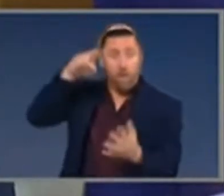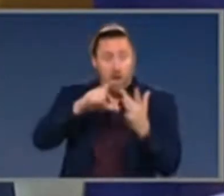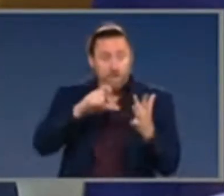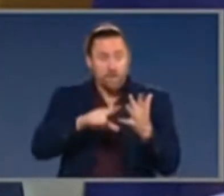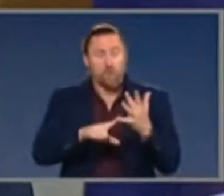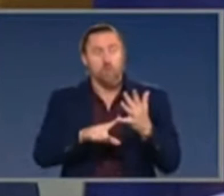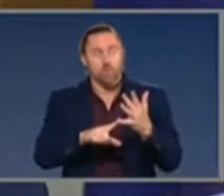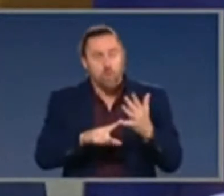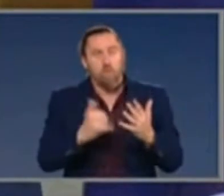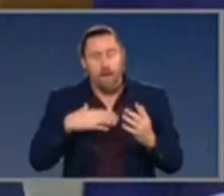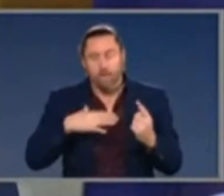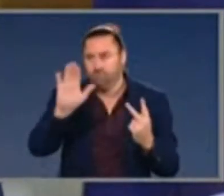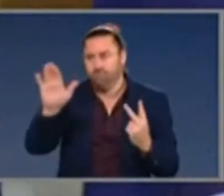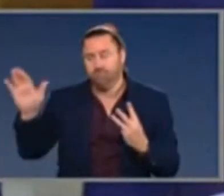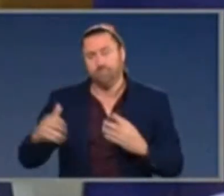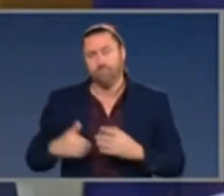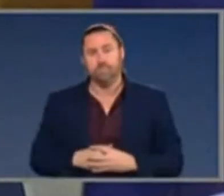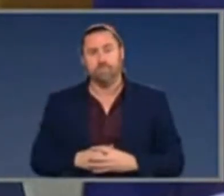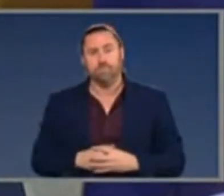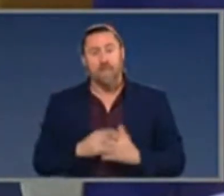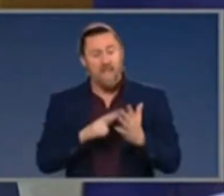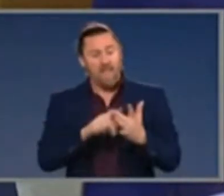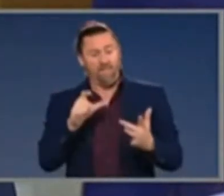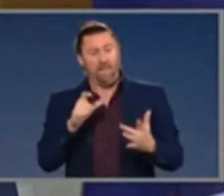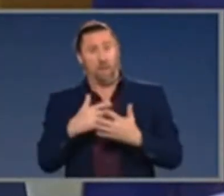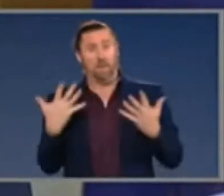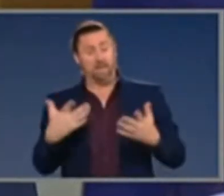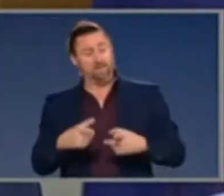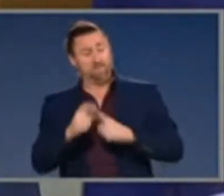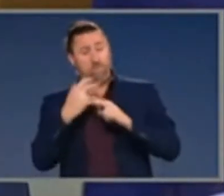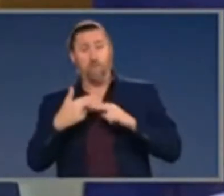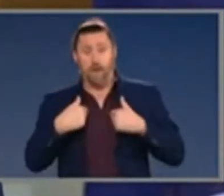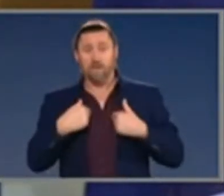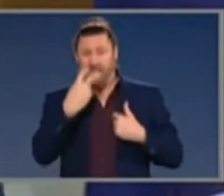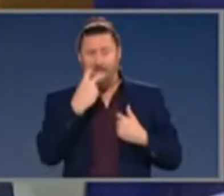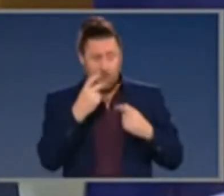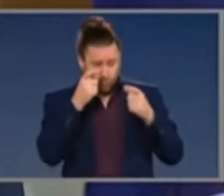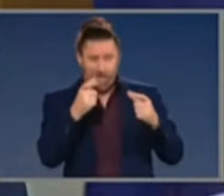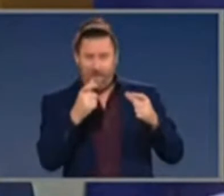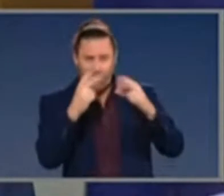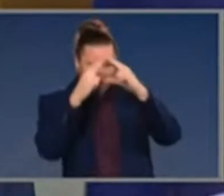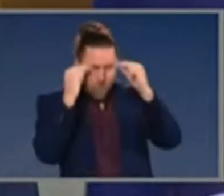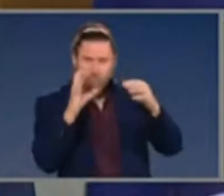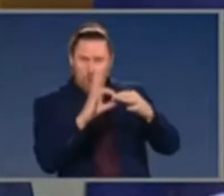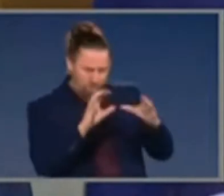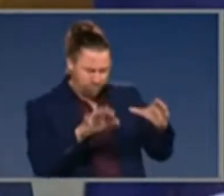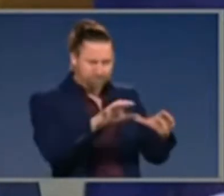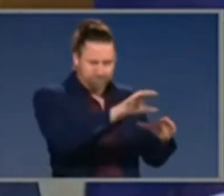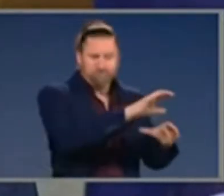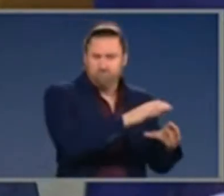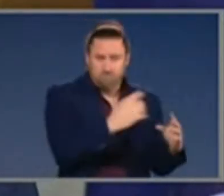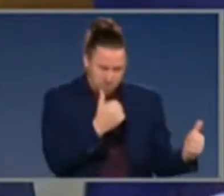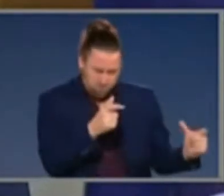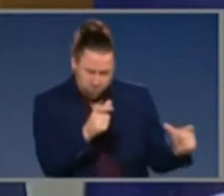at the moment in Victoria, is that we have seen this problem in aged care, but the hospital system has otherwise